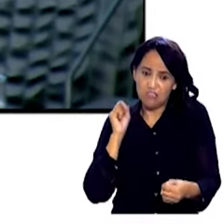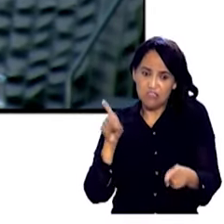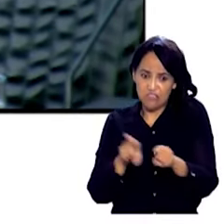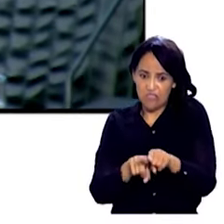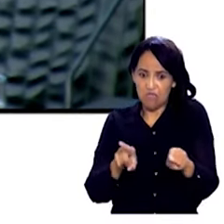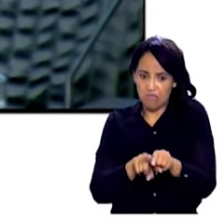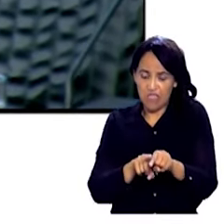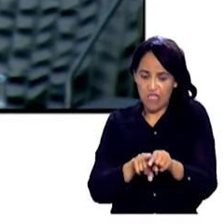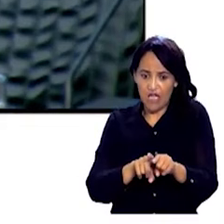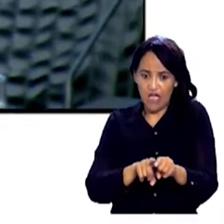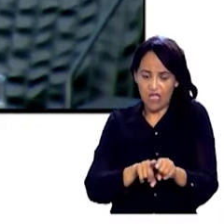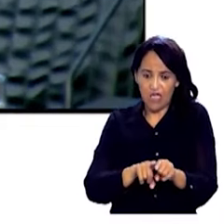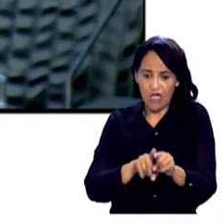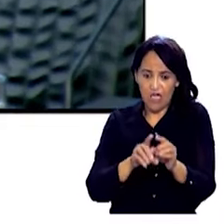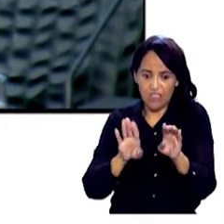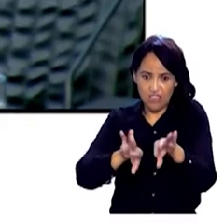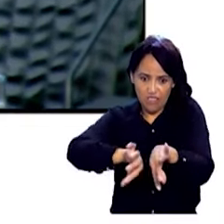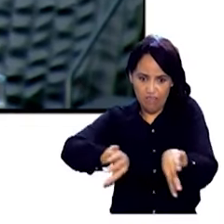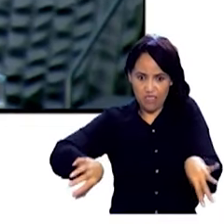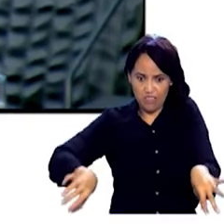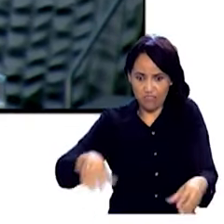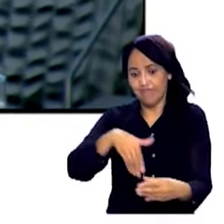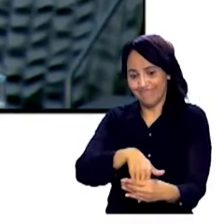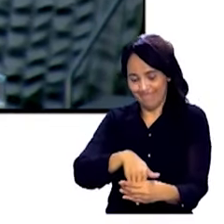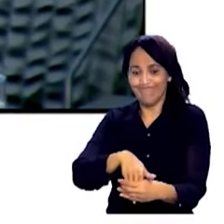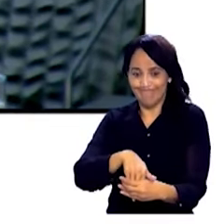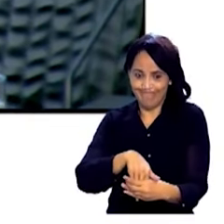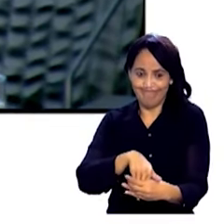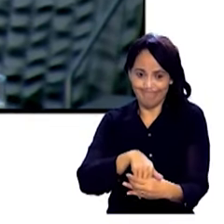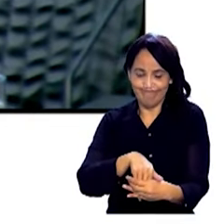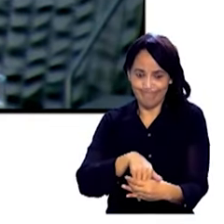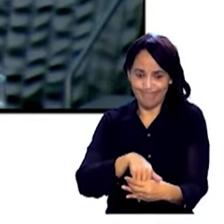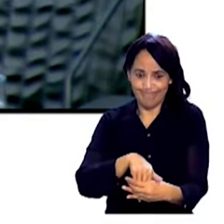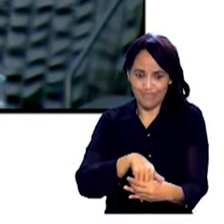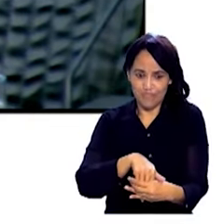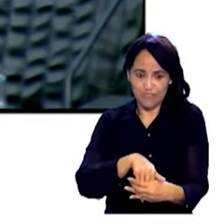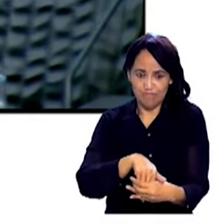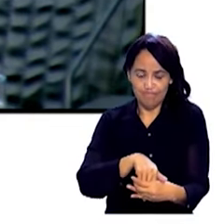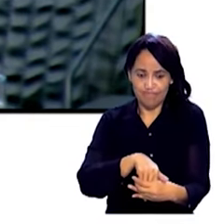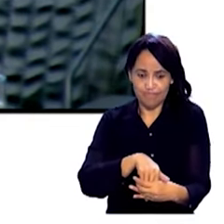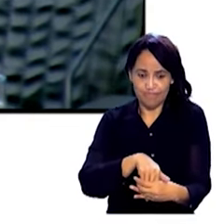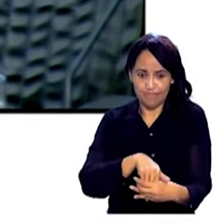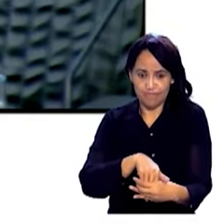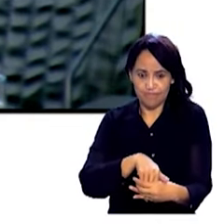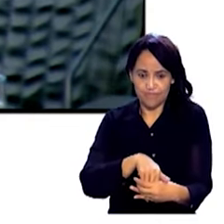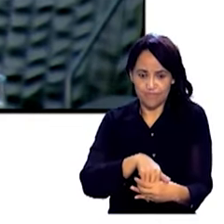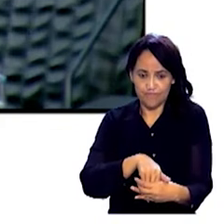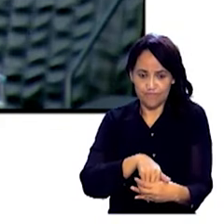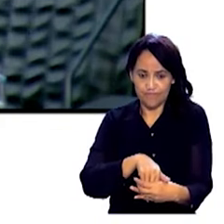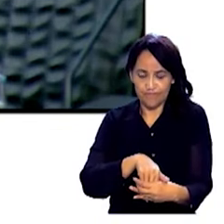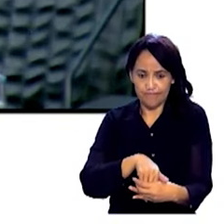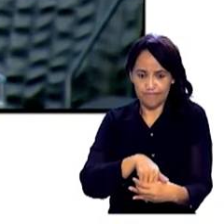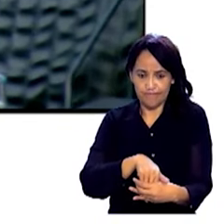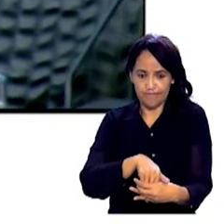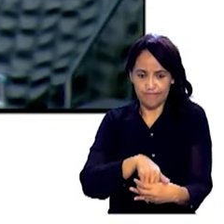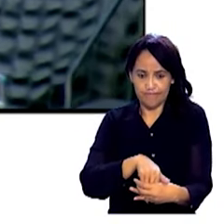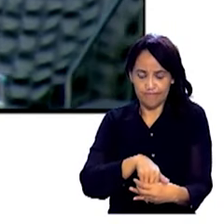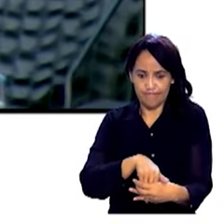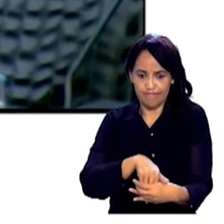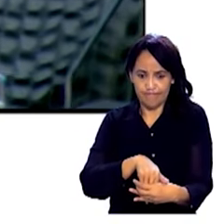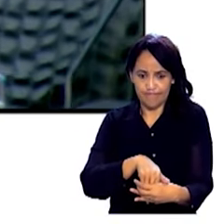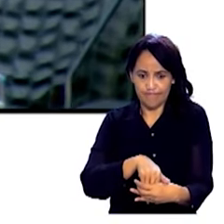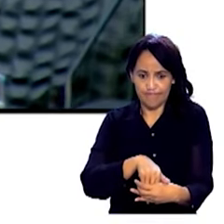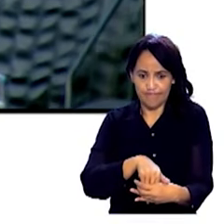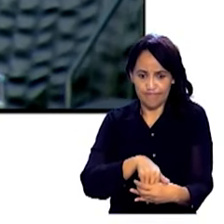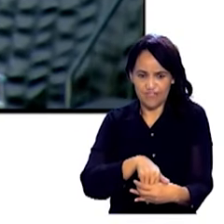ched doet to the cour hears only around 70 merit cases A Year out of